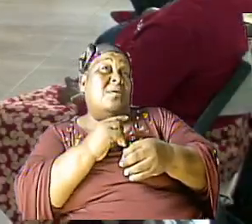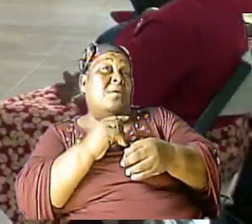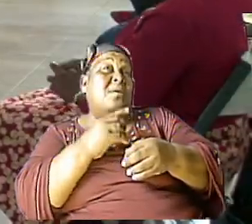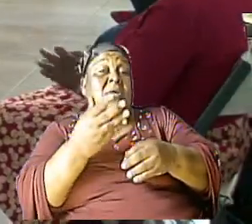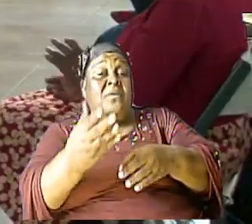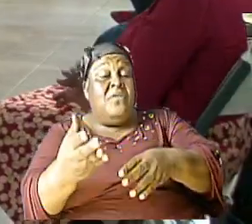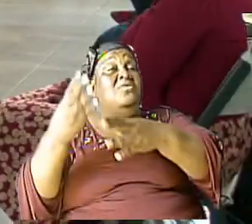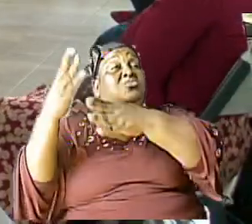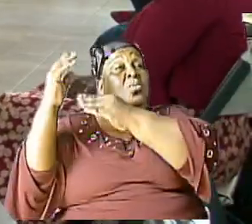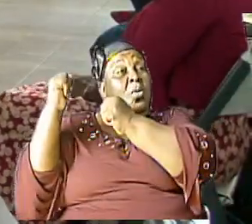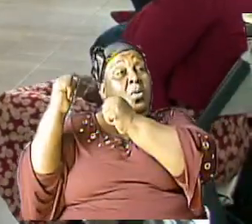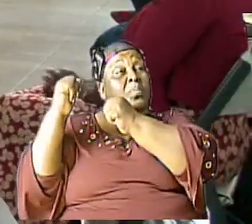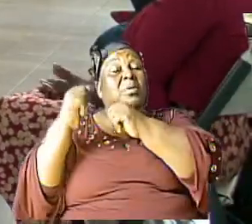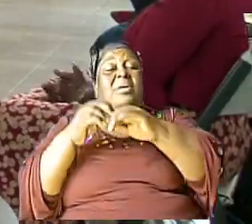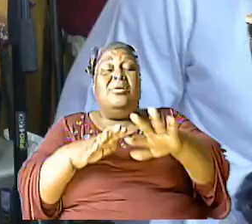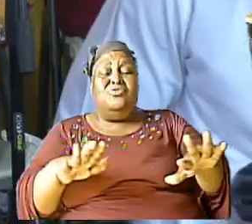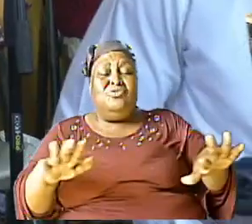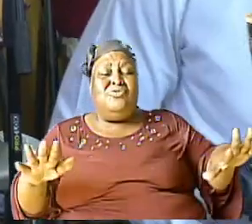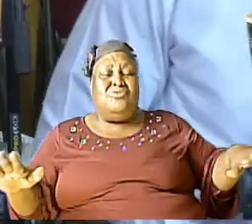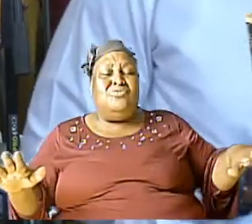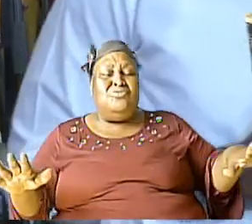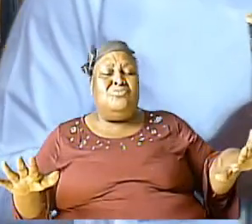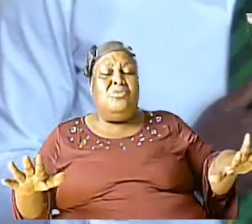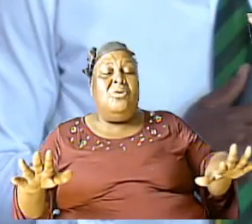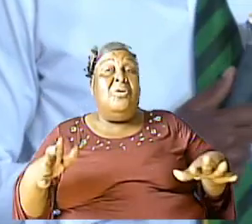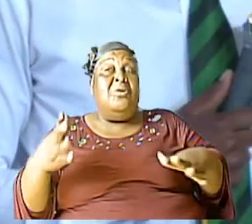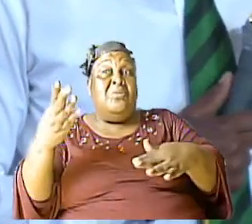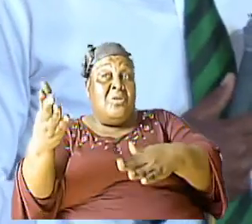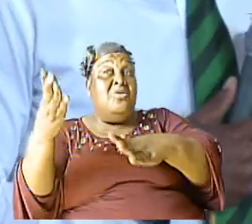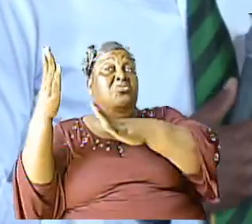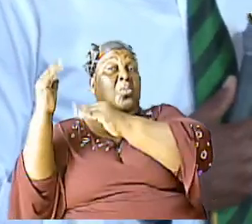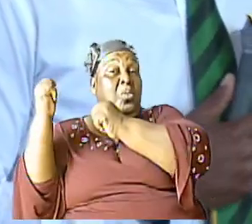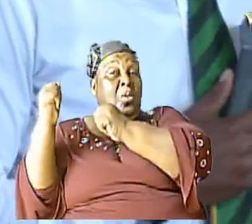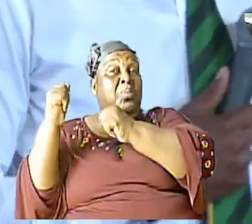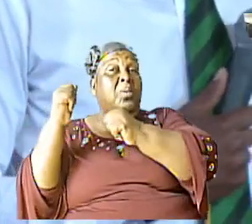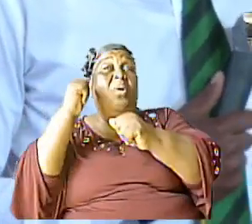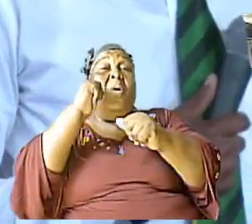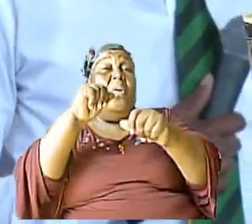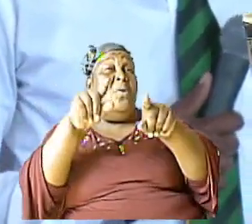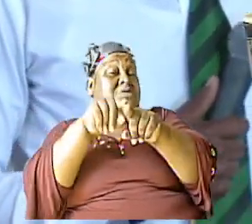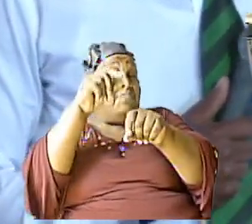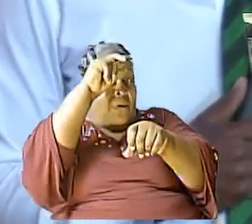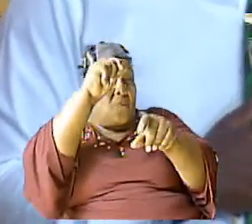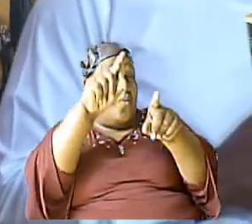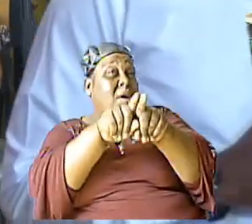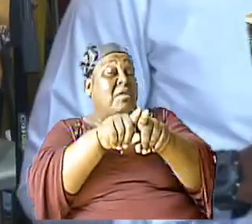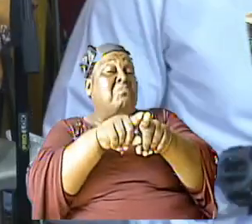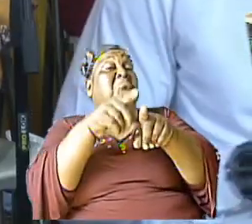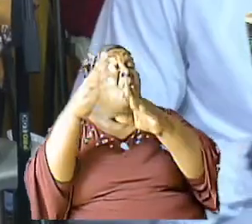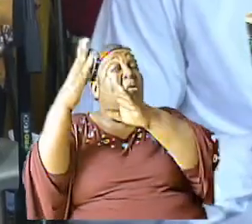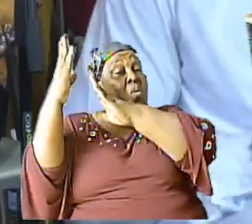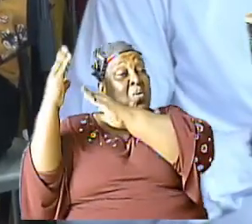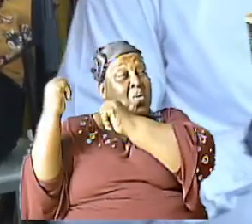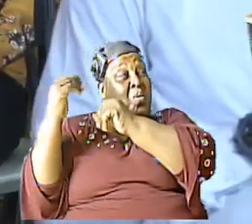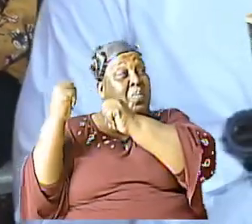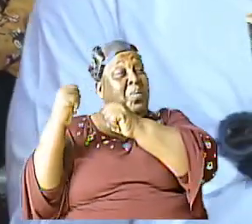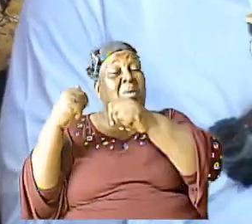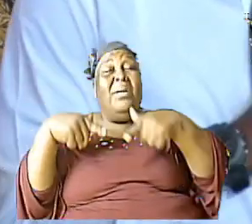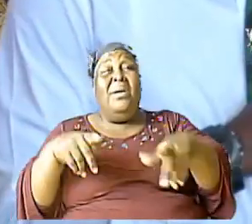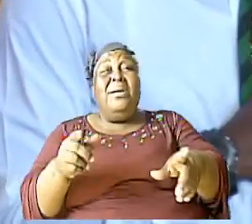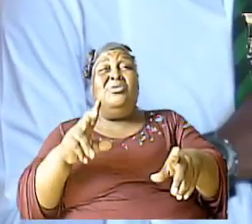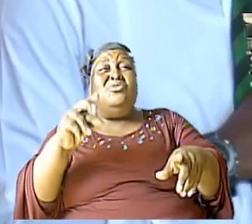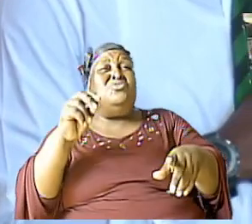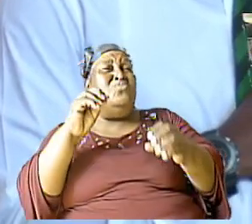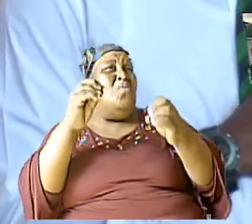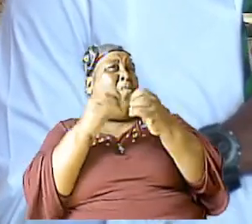hope. Children, there is hope. Husband and wife, there is hope. Let us no